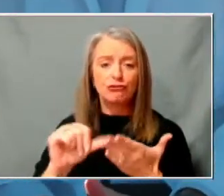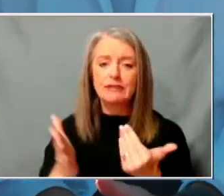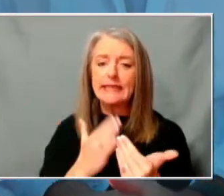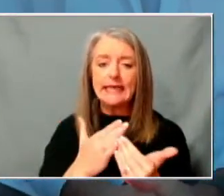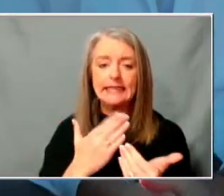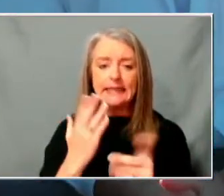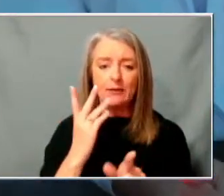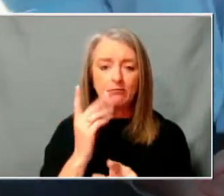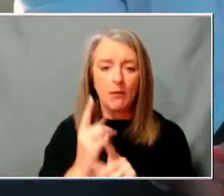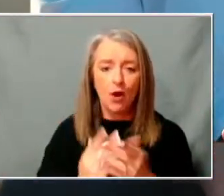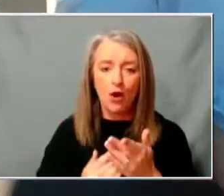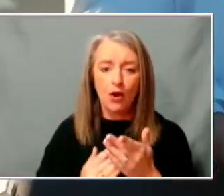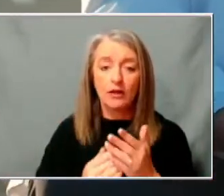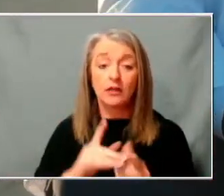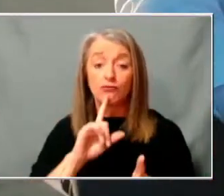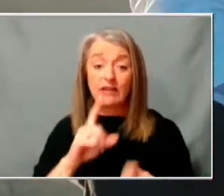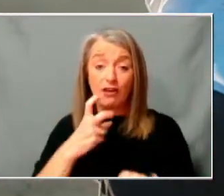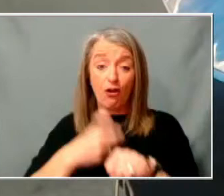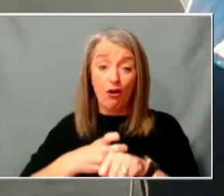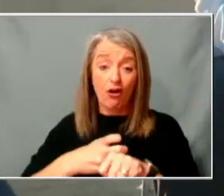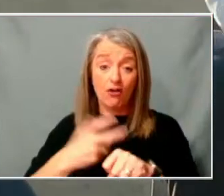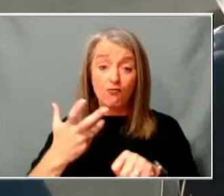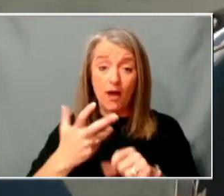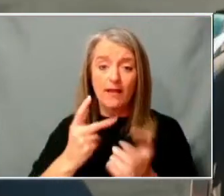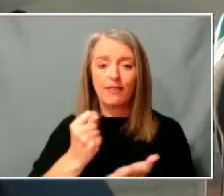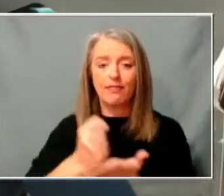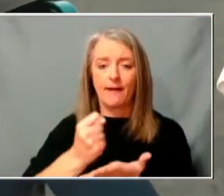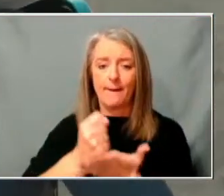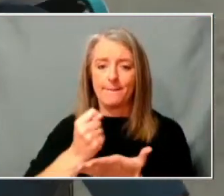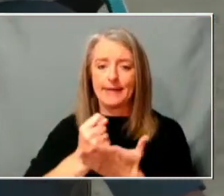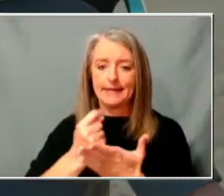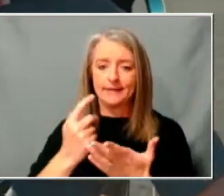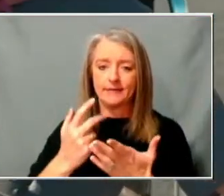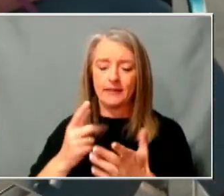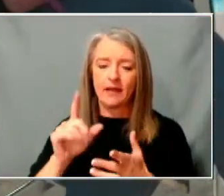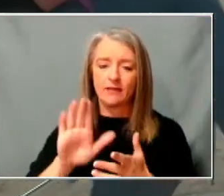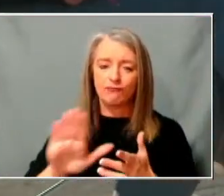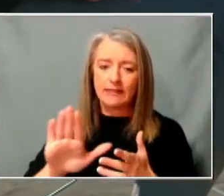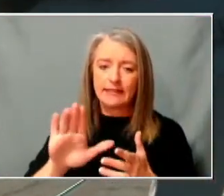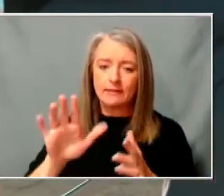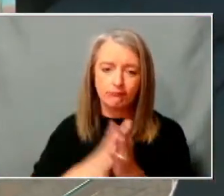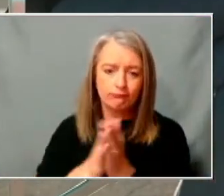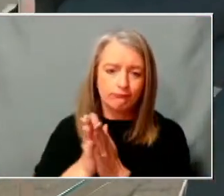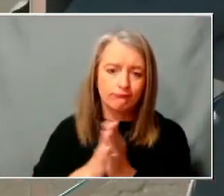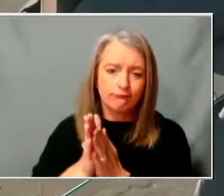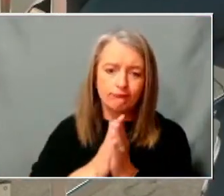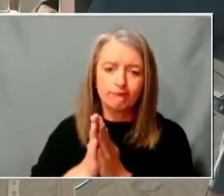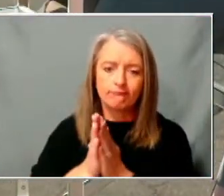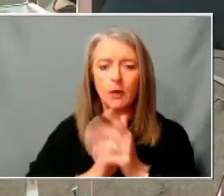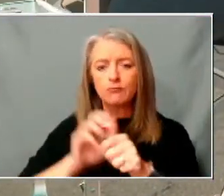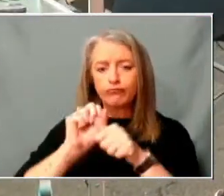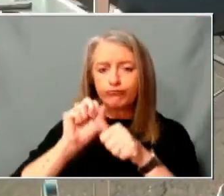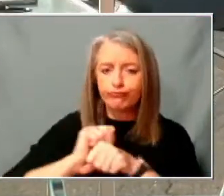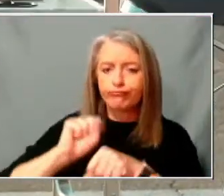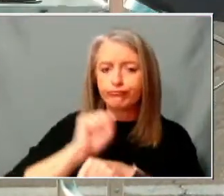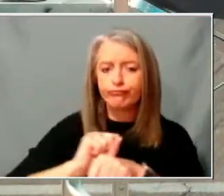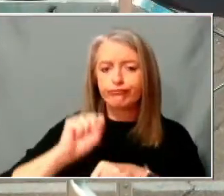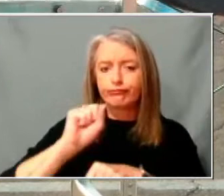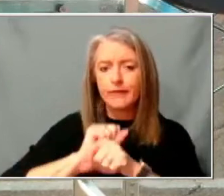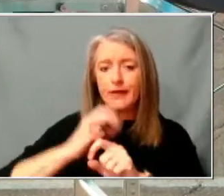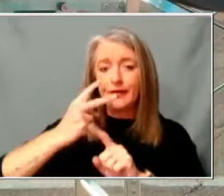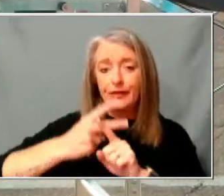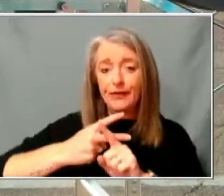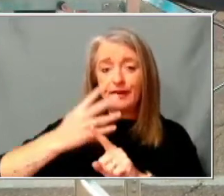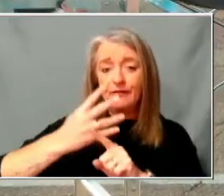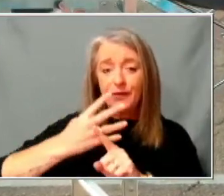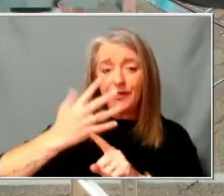part. Yeah. And it really requires their buy-in and their diligence and a lot of hard work that sometimes when you're 3, 4, 5 months into,